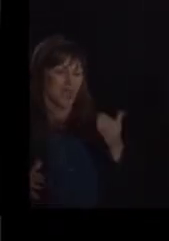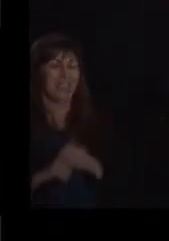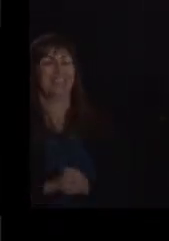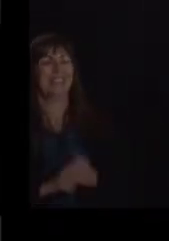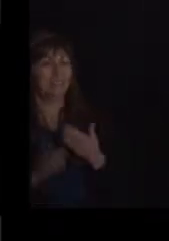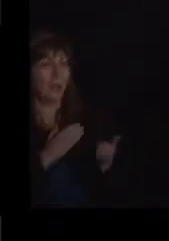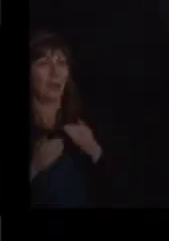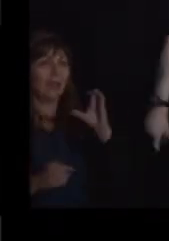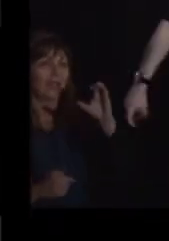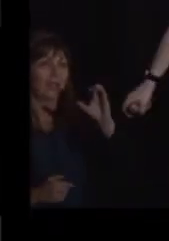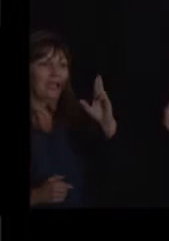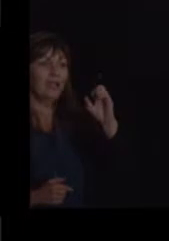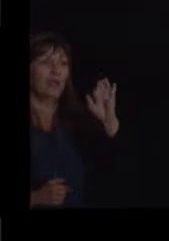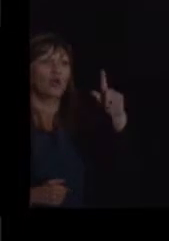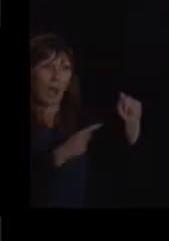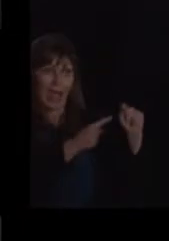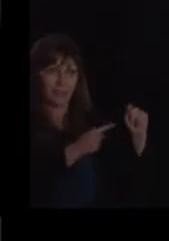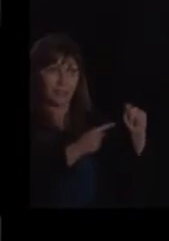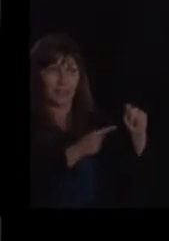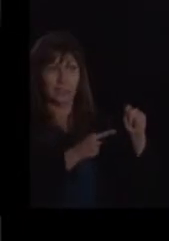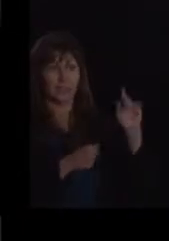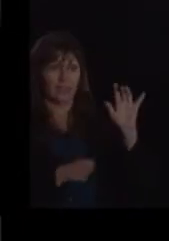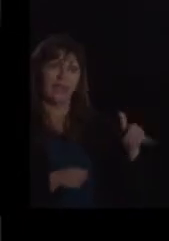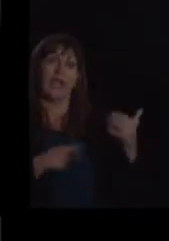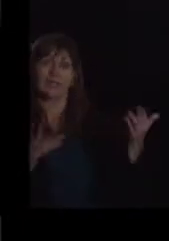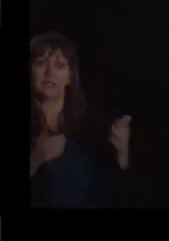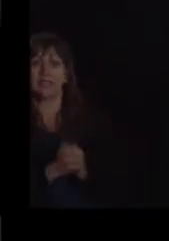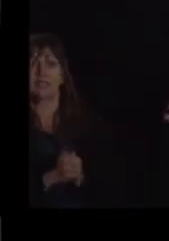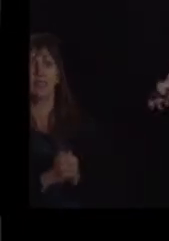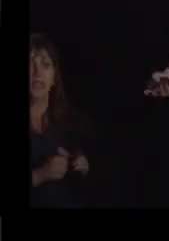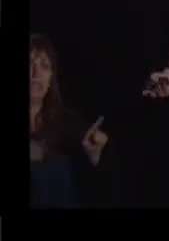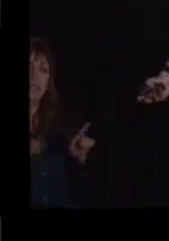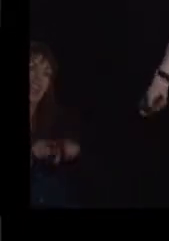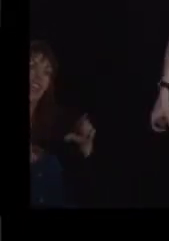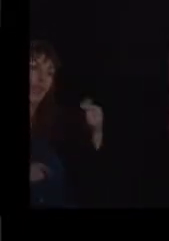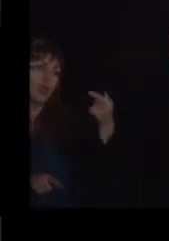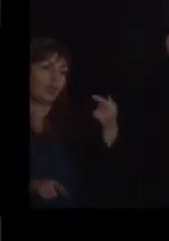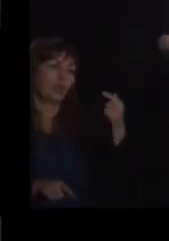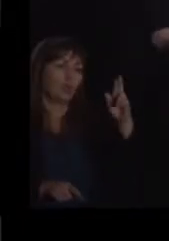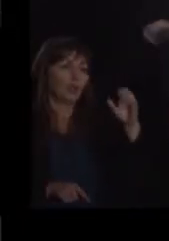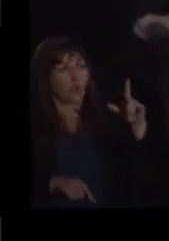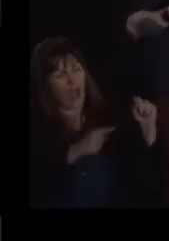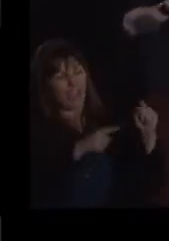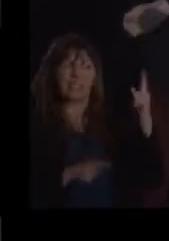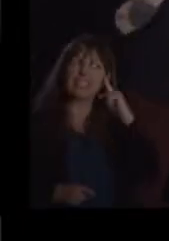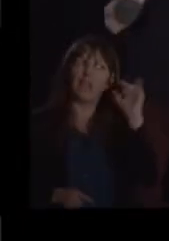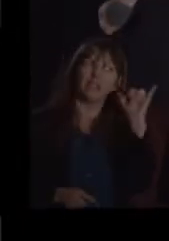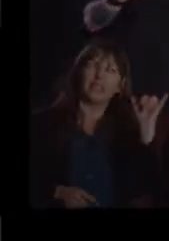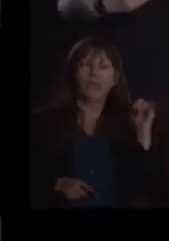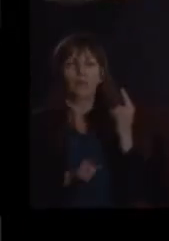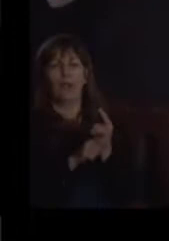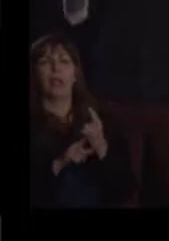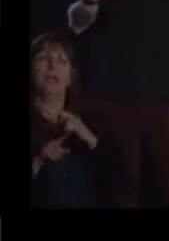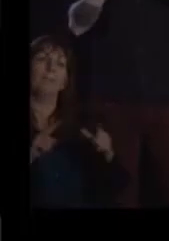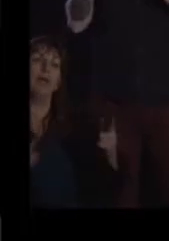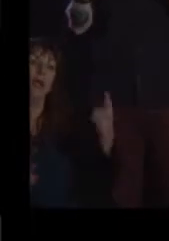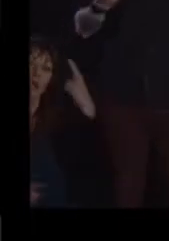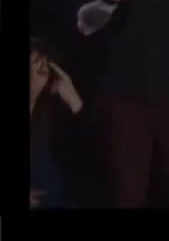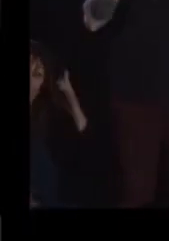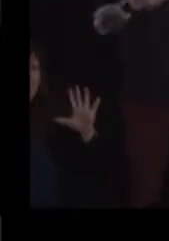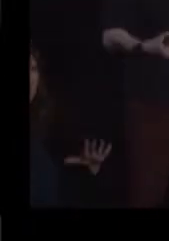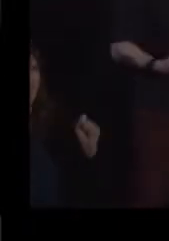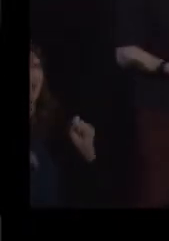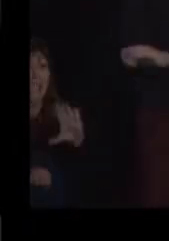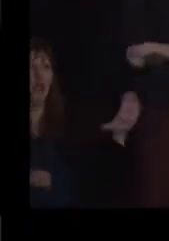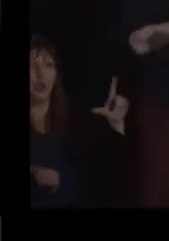graph. Craft. Craft is kind of like graph. Sounds like the same as well. But it's just, it's making stuff, it's spending